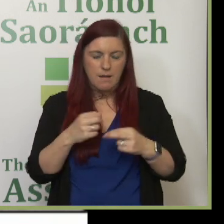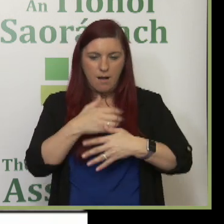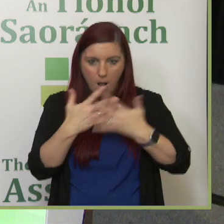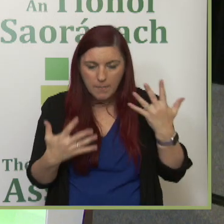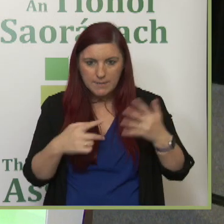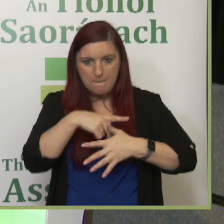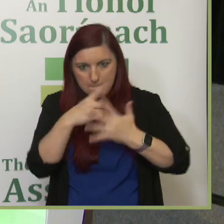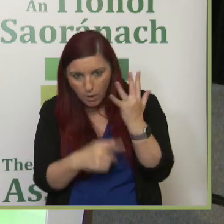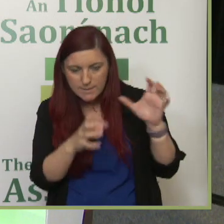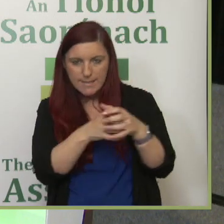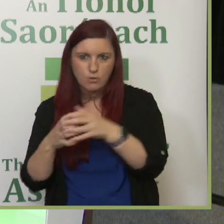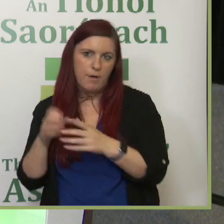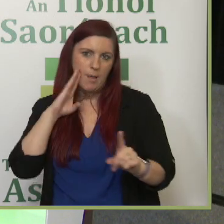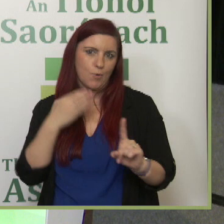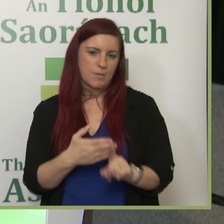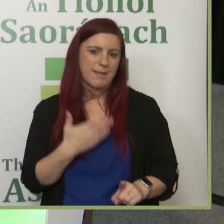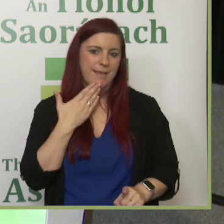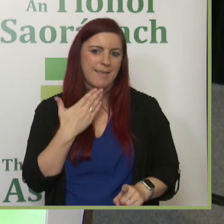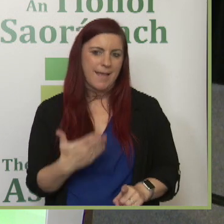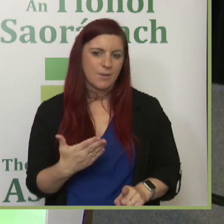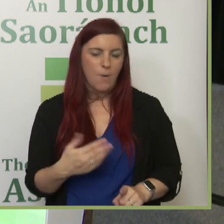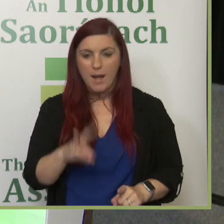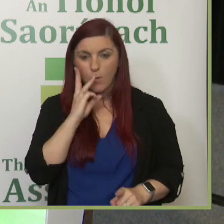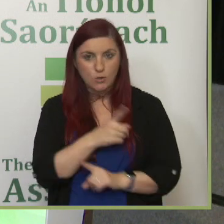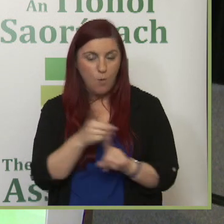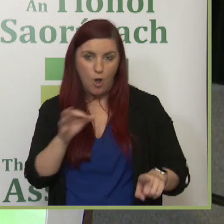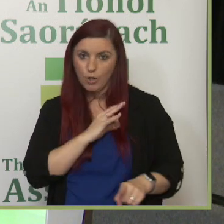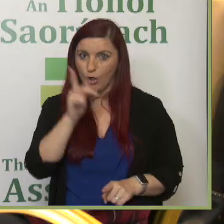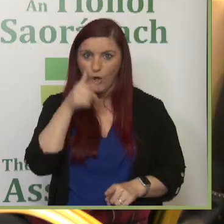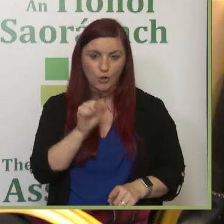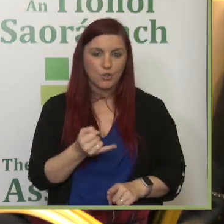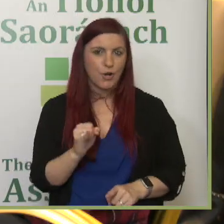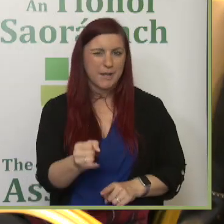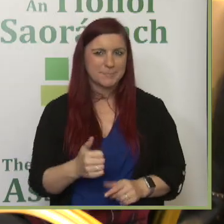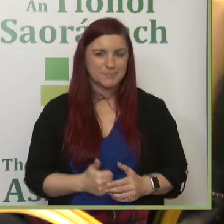approaches. Thank you very much, and I wish you good luck on your journey.